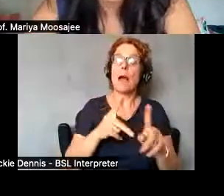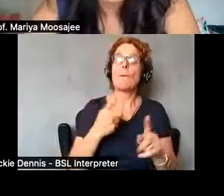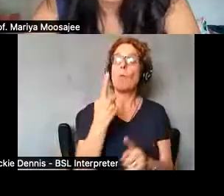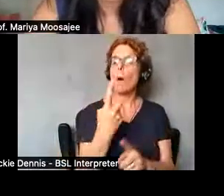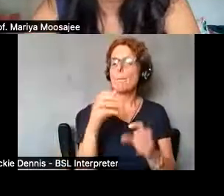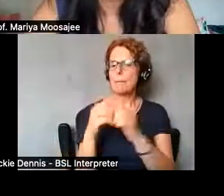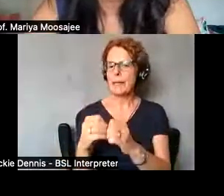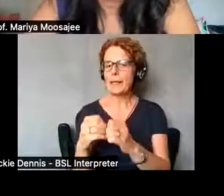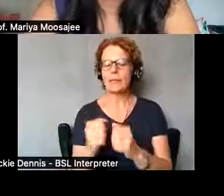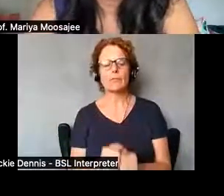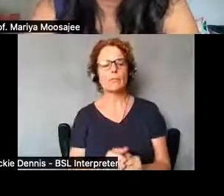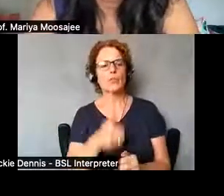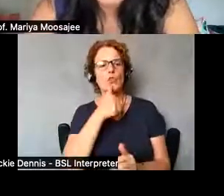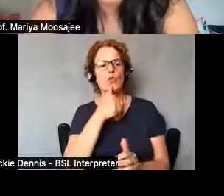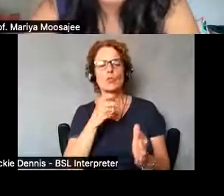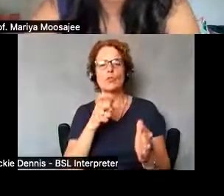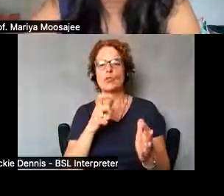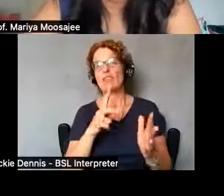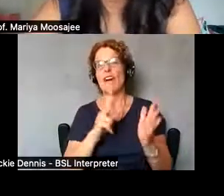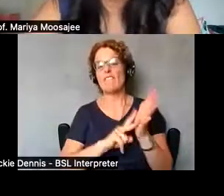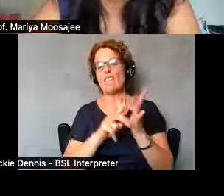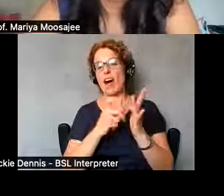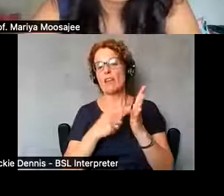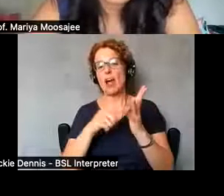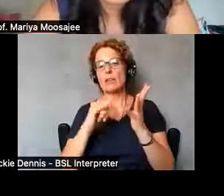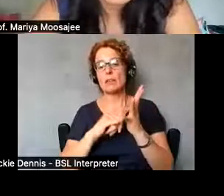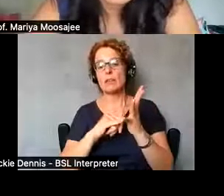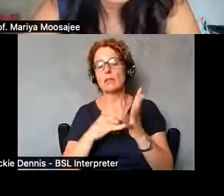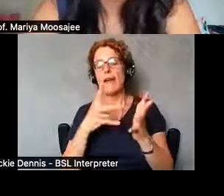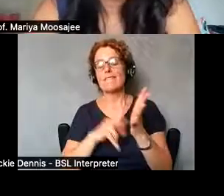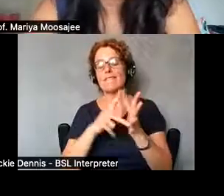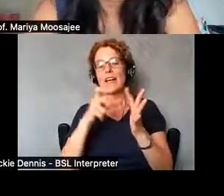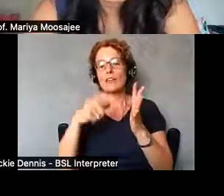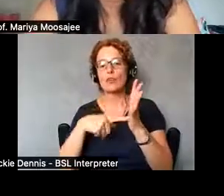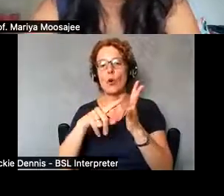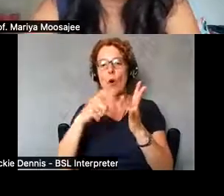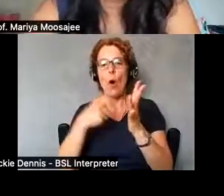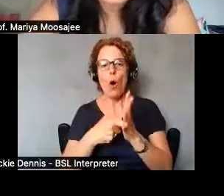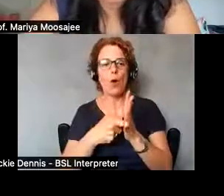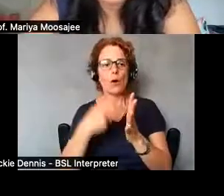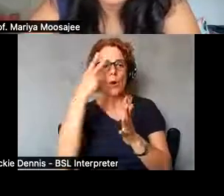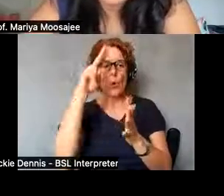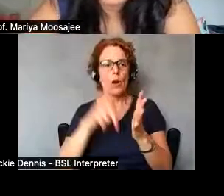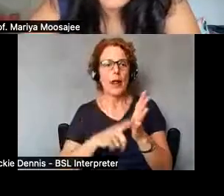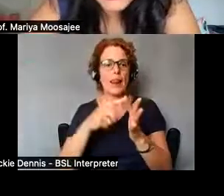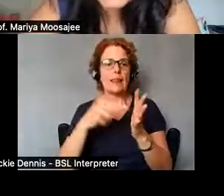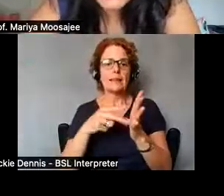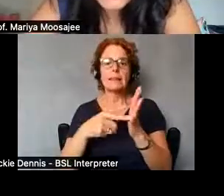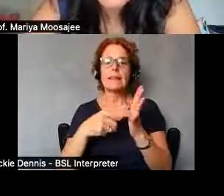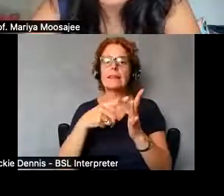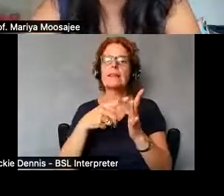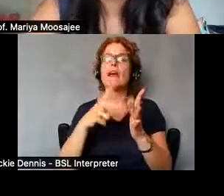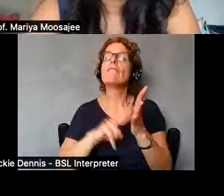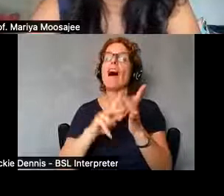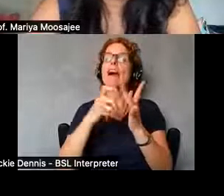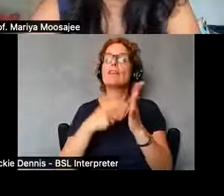vector, a viral vector called the lentivirus, to package the Mya7A